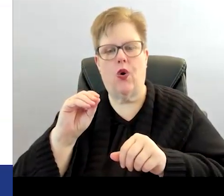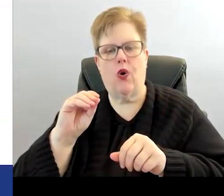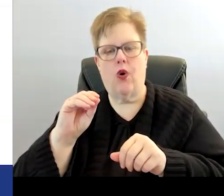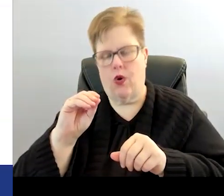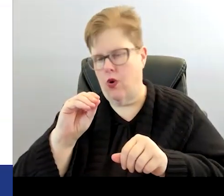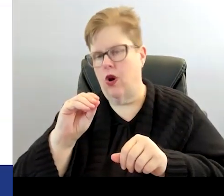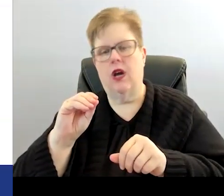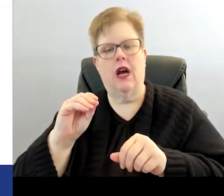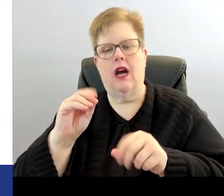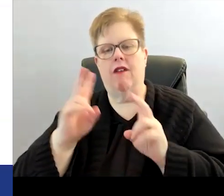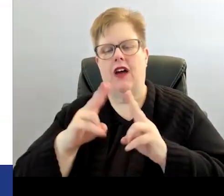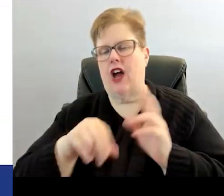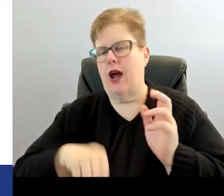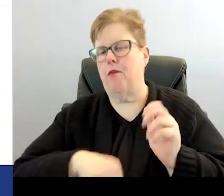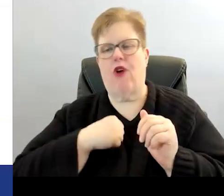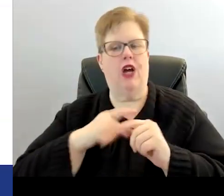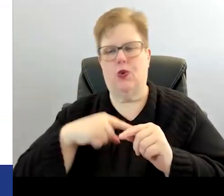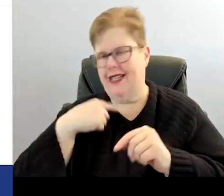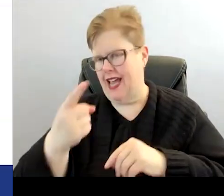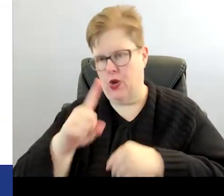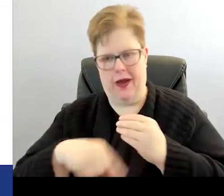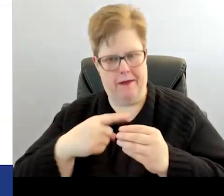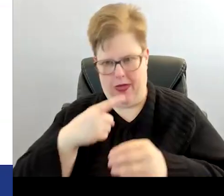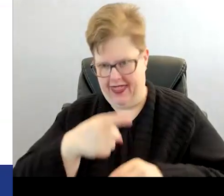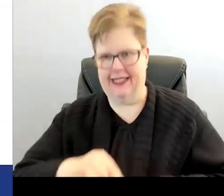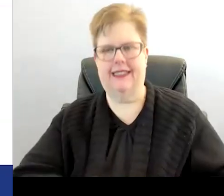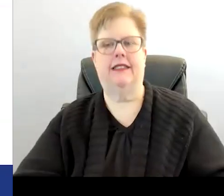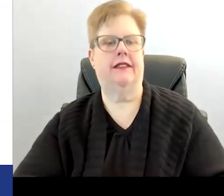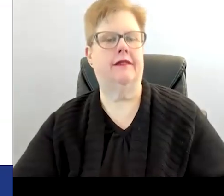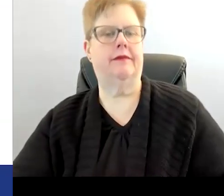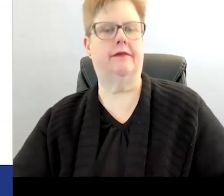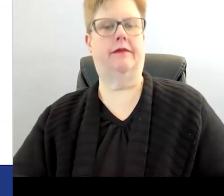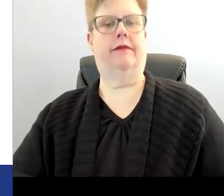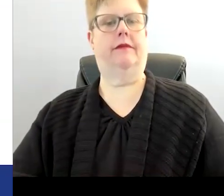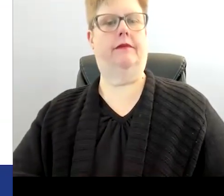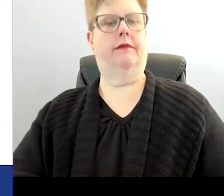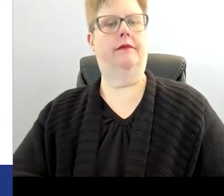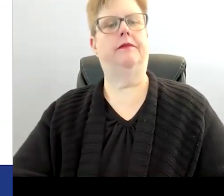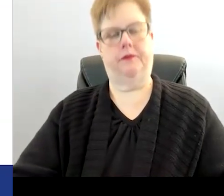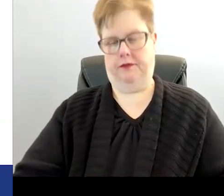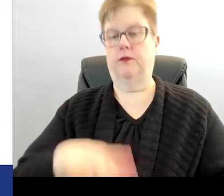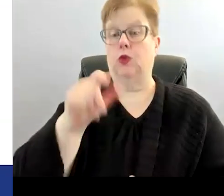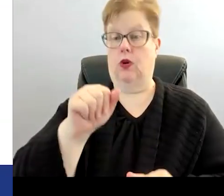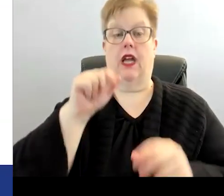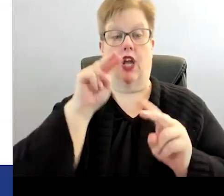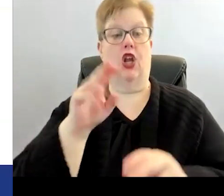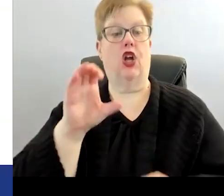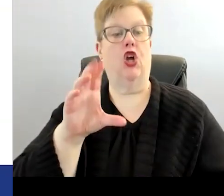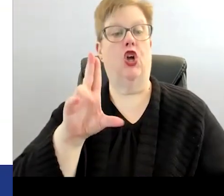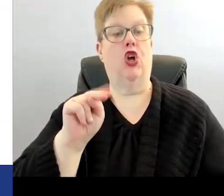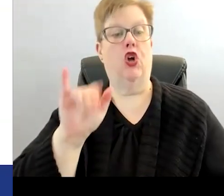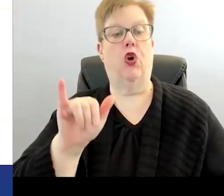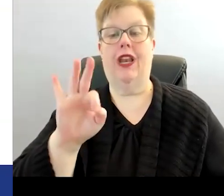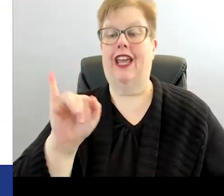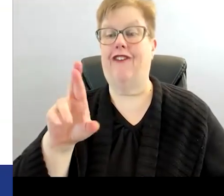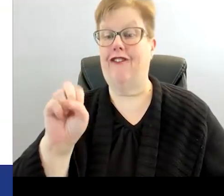super proud to be able to tell you about this. To learn more, go into CUNY first